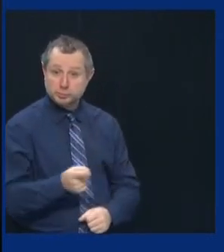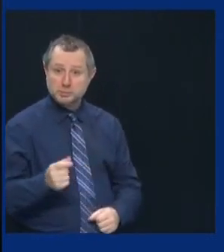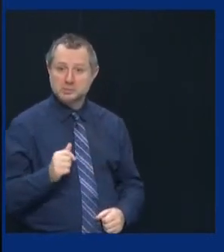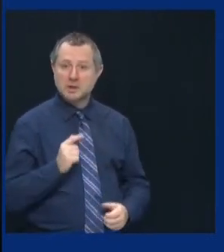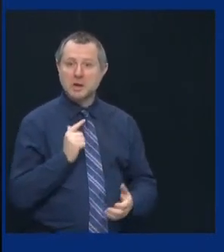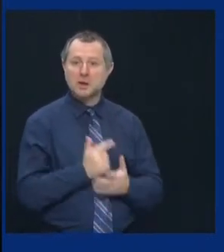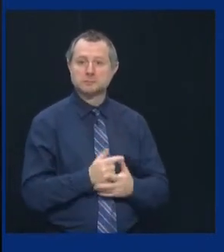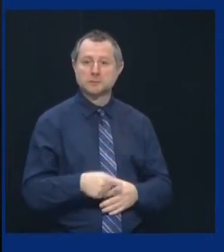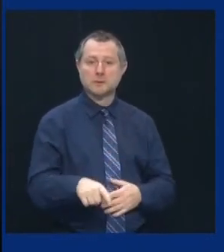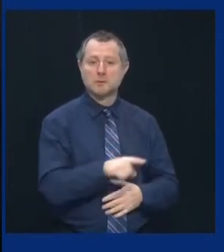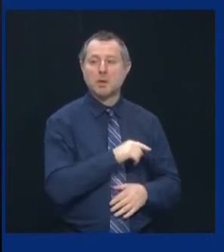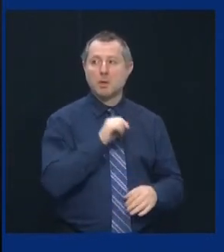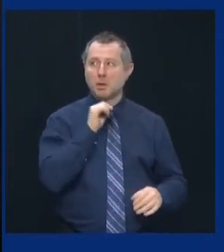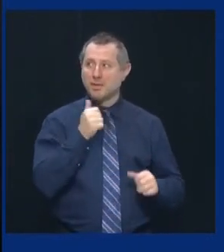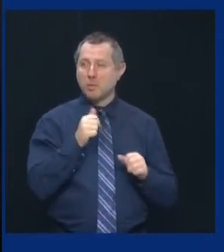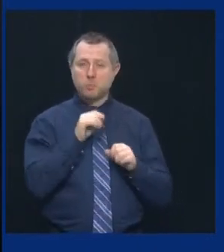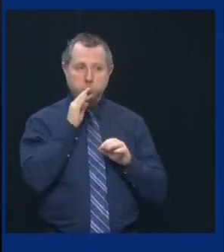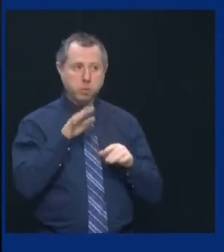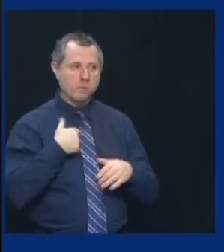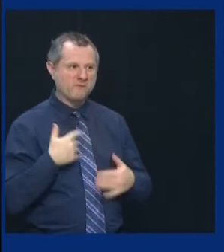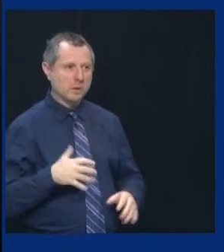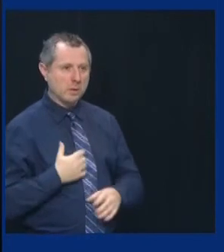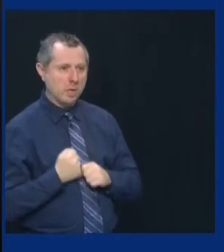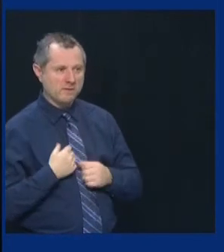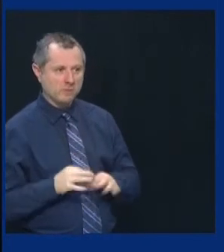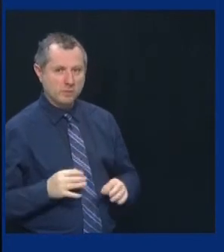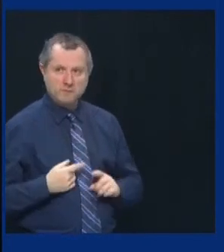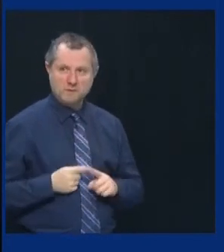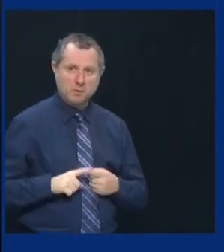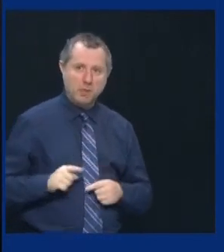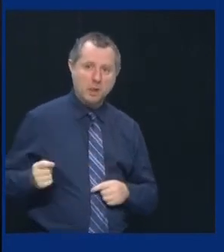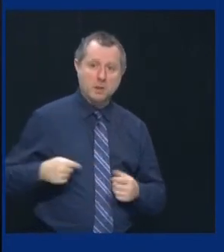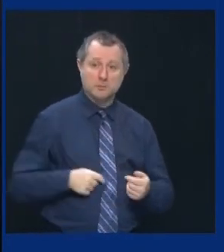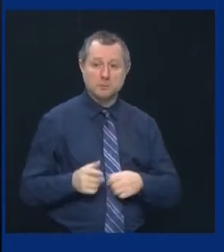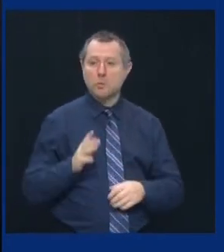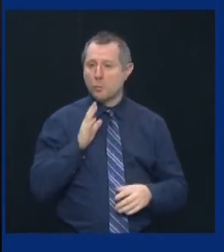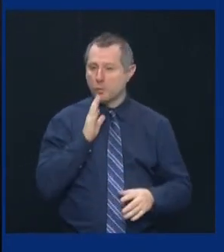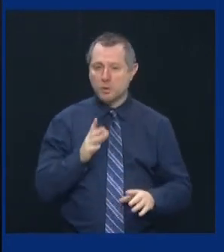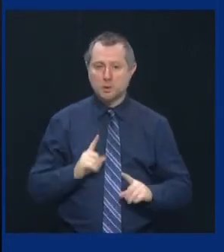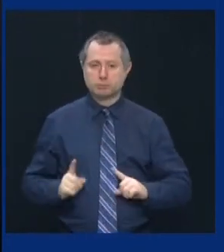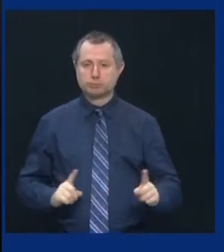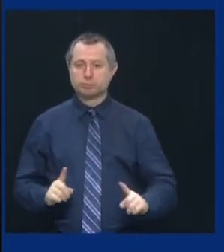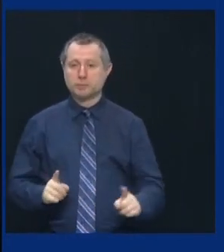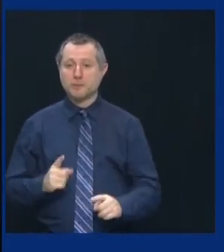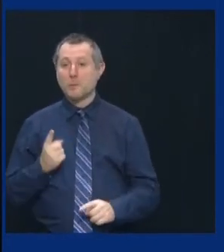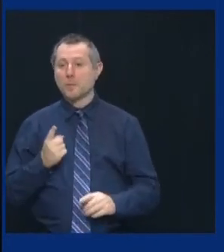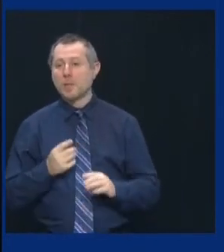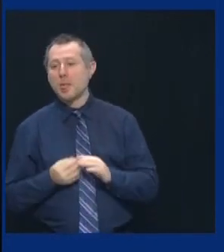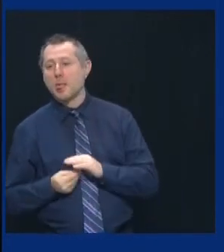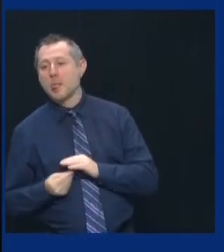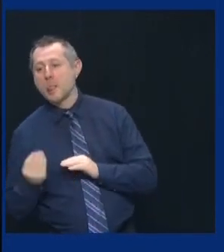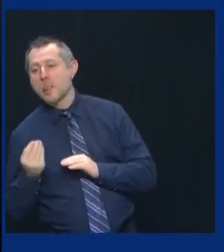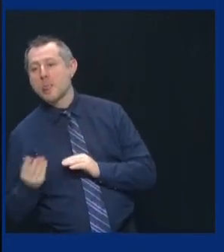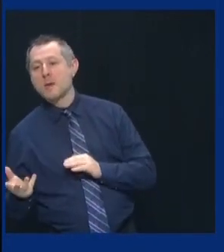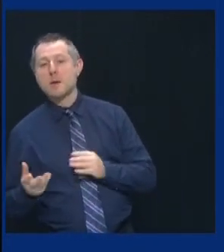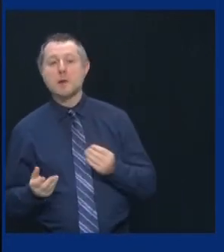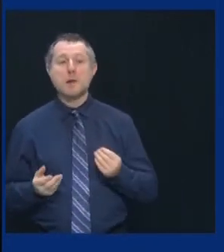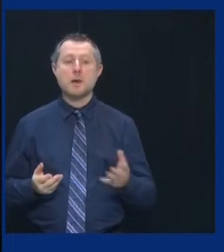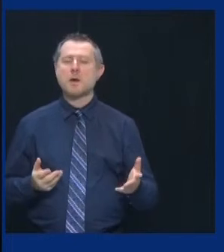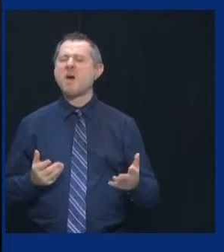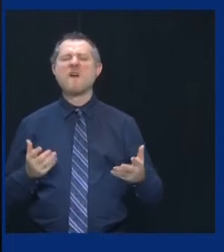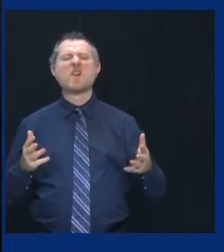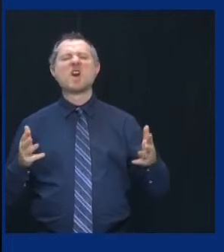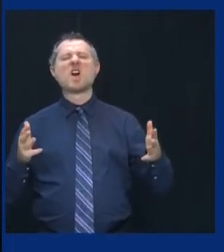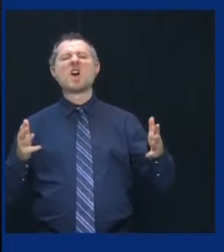stick with another old colloquial truism, people talk. And you won't get away with